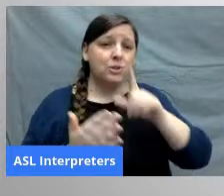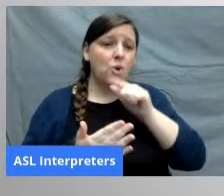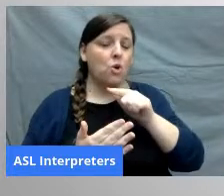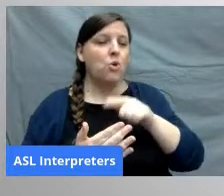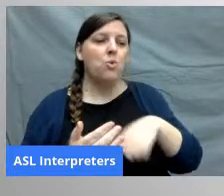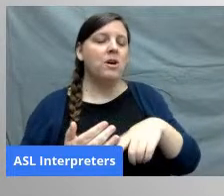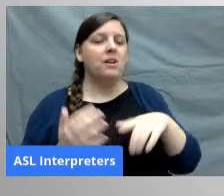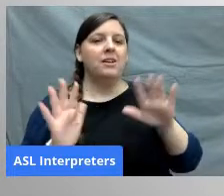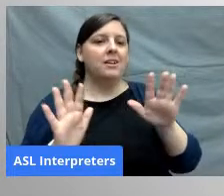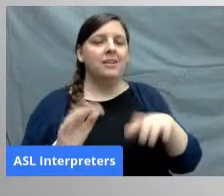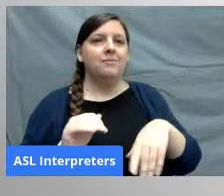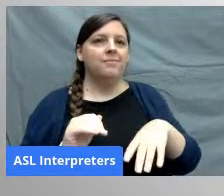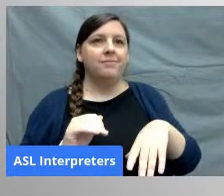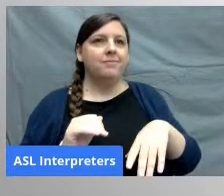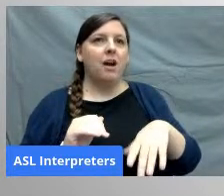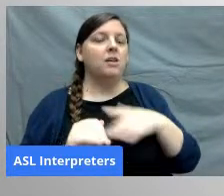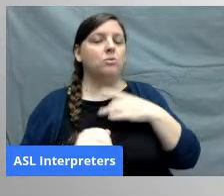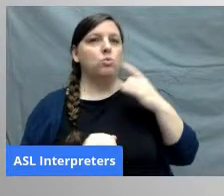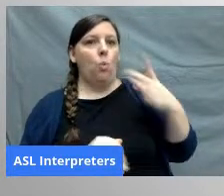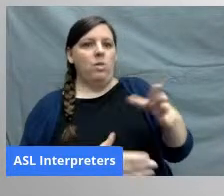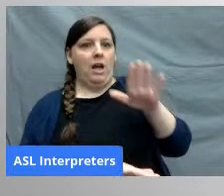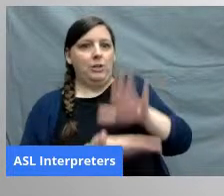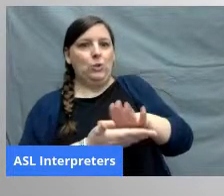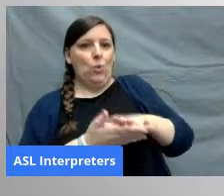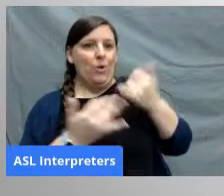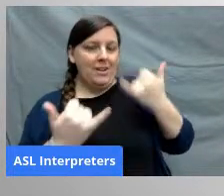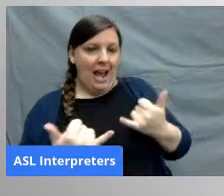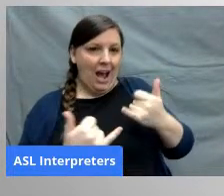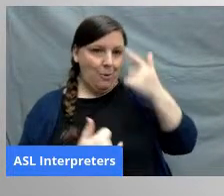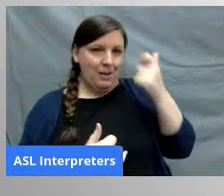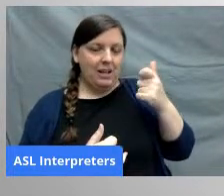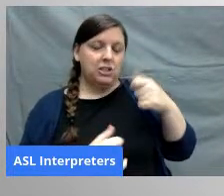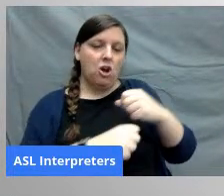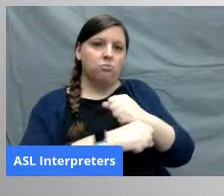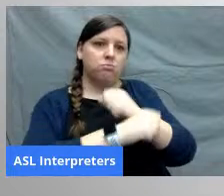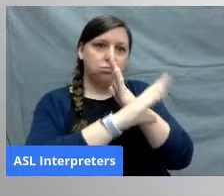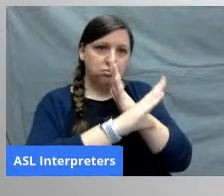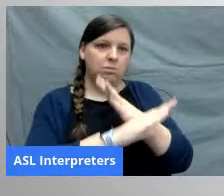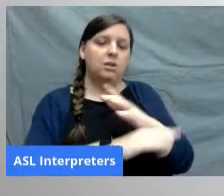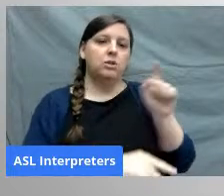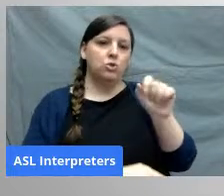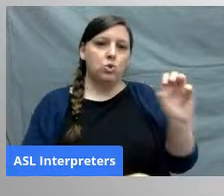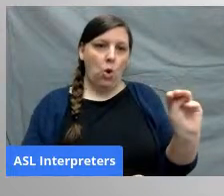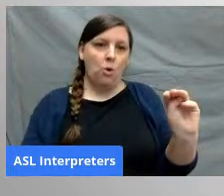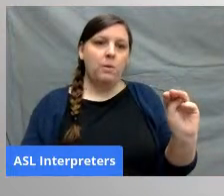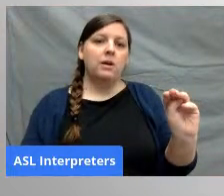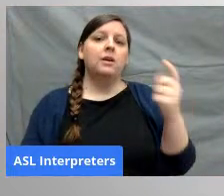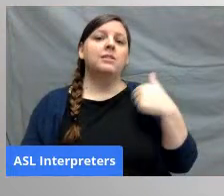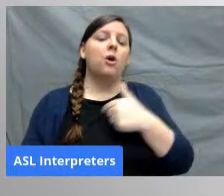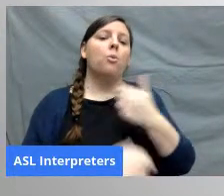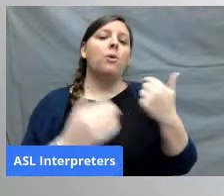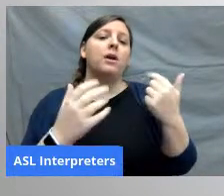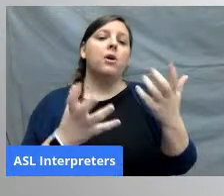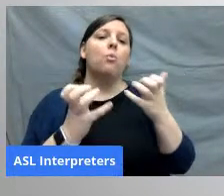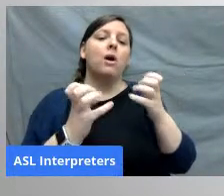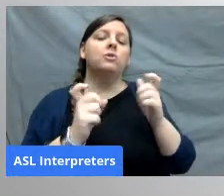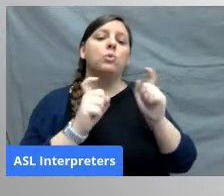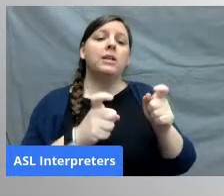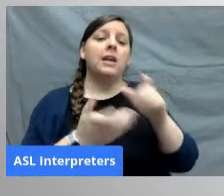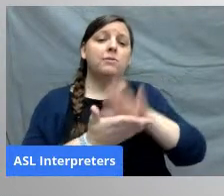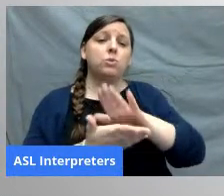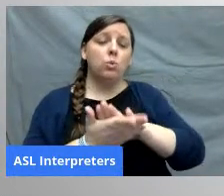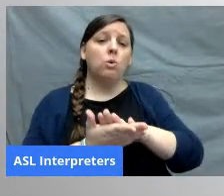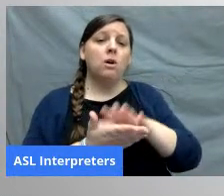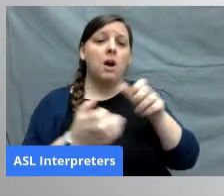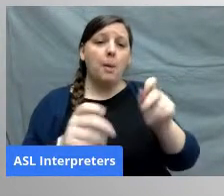Zoom. And so we also want to have or give autonomy to schools to create some innovation that engages